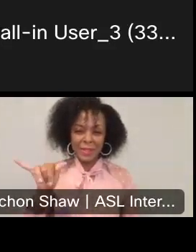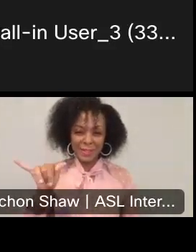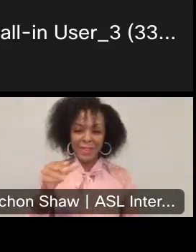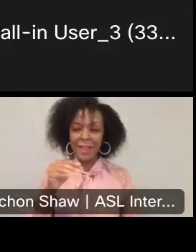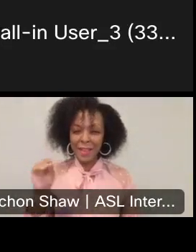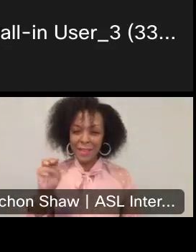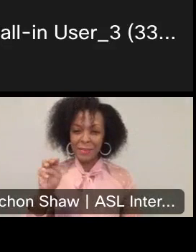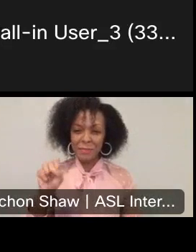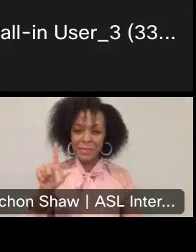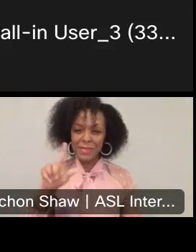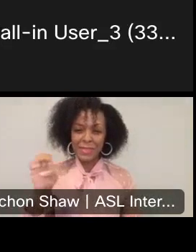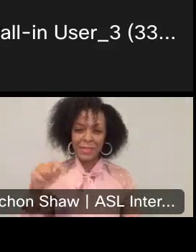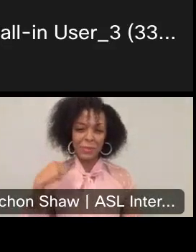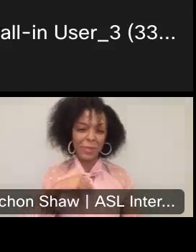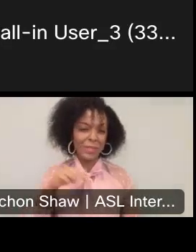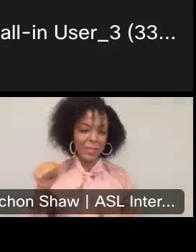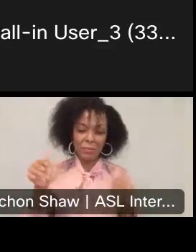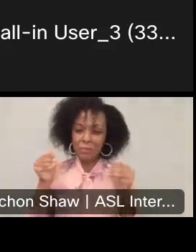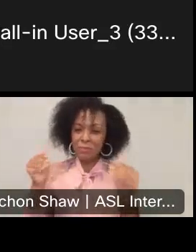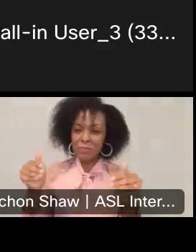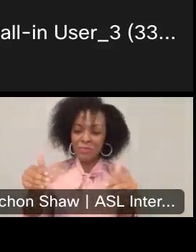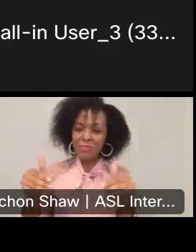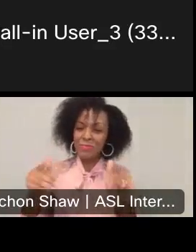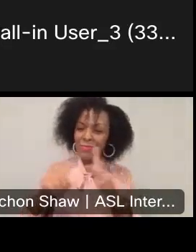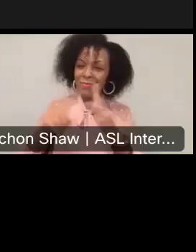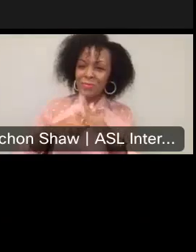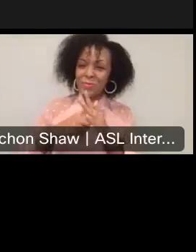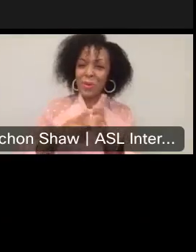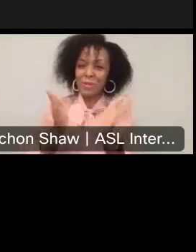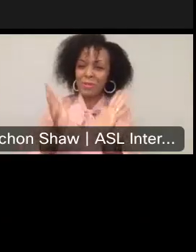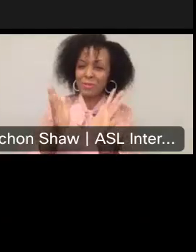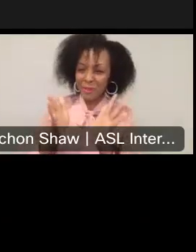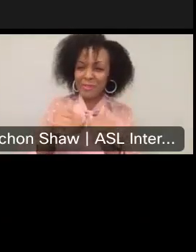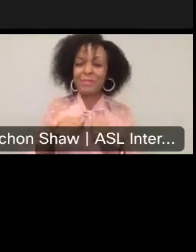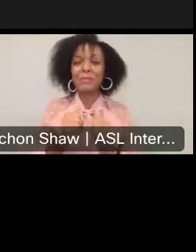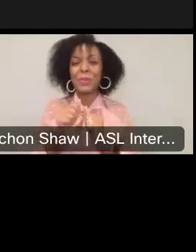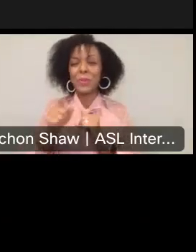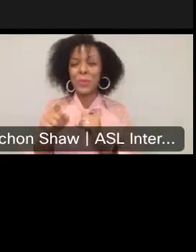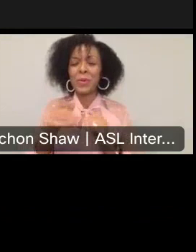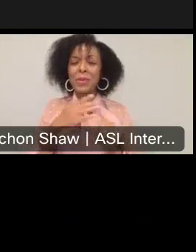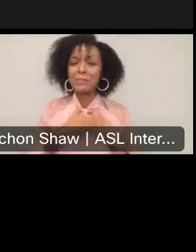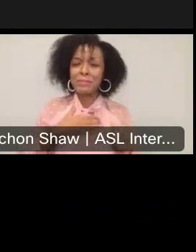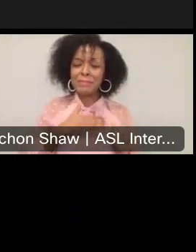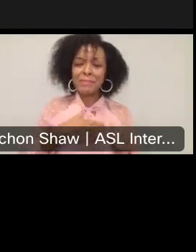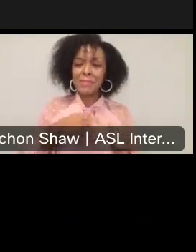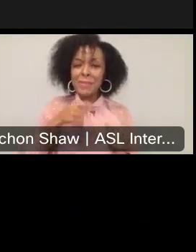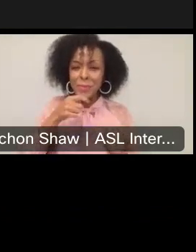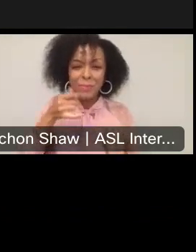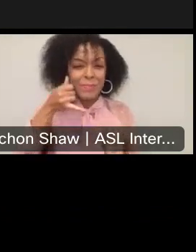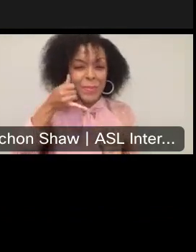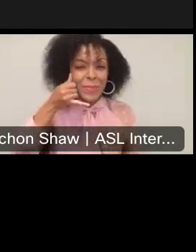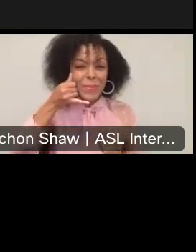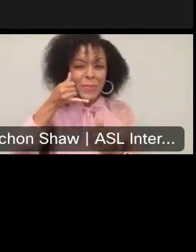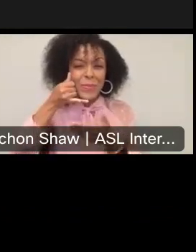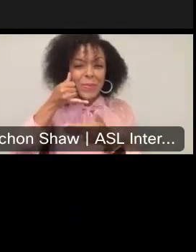just go ahead and get into a conversation with you. And if you could speak into the microphone as much as possible, really